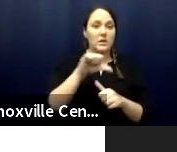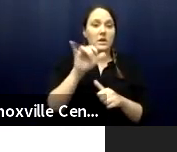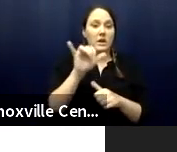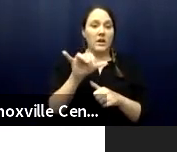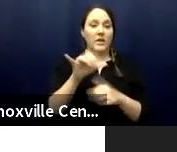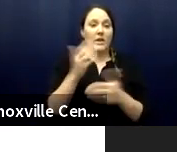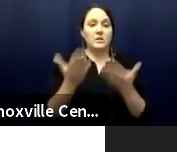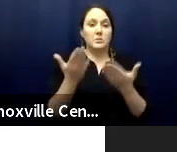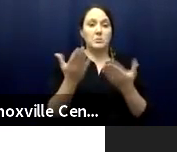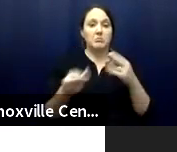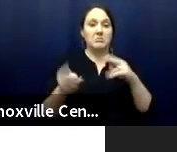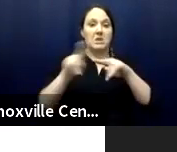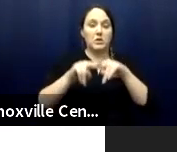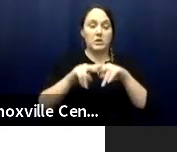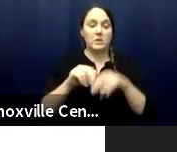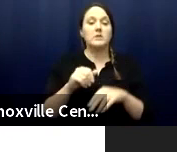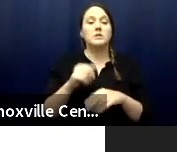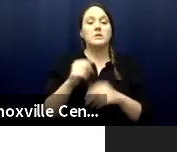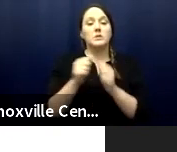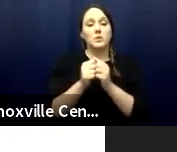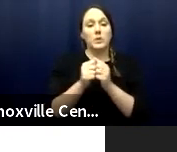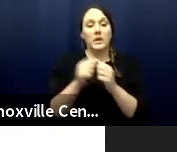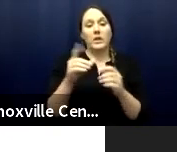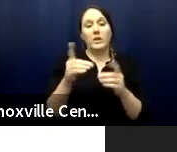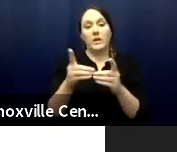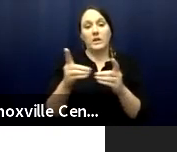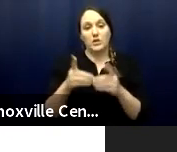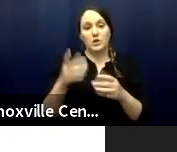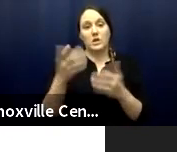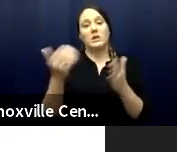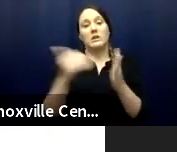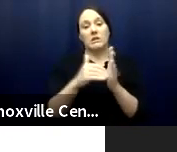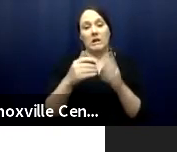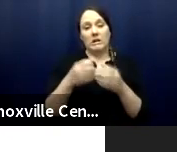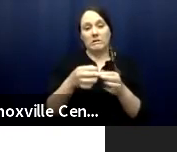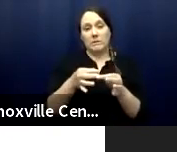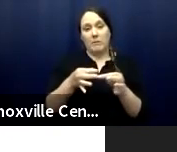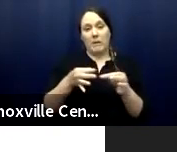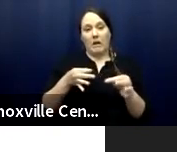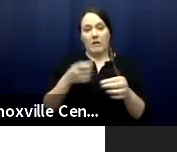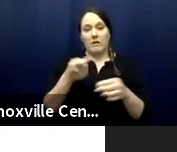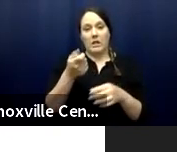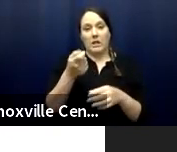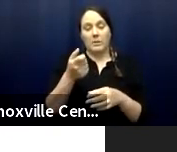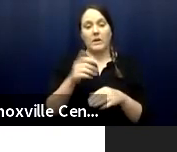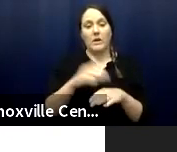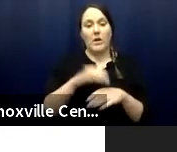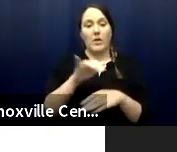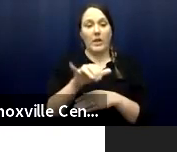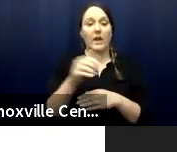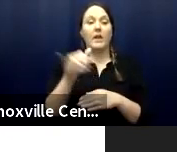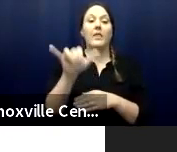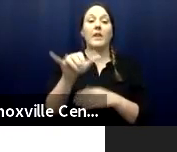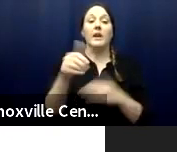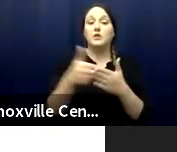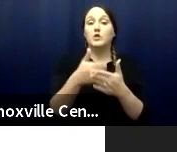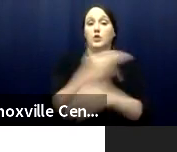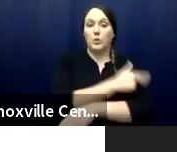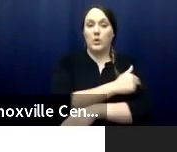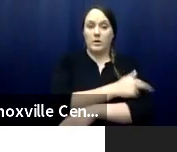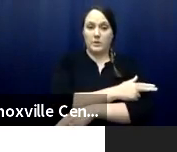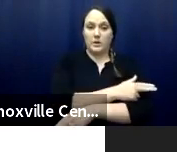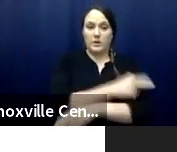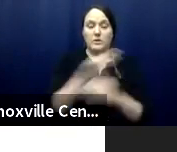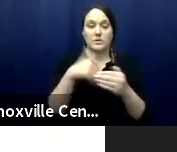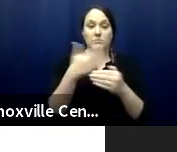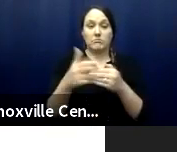increasing with the district, again, kind of lagging behind on that. And so those are new hospitalizations. Next